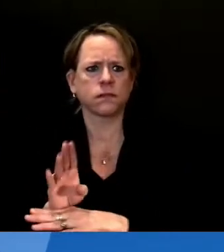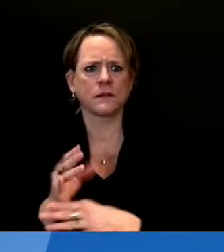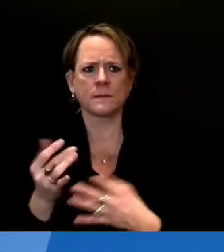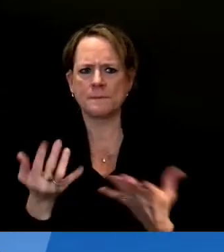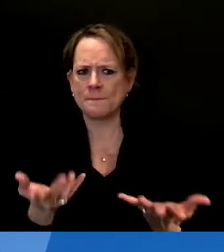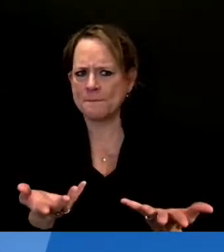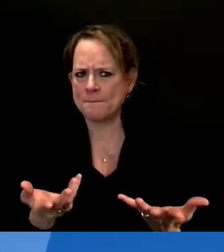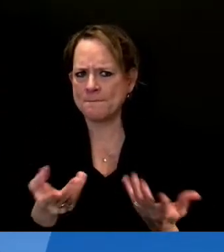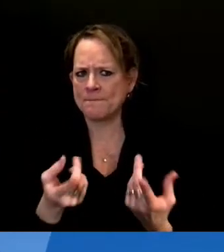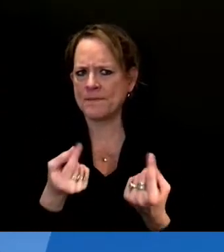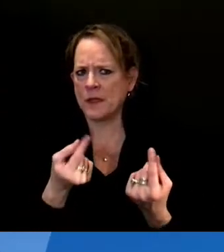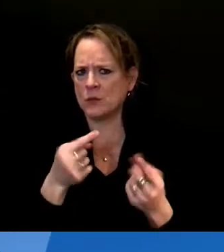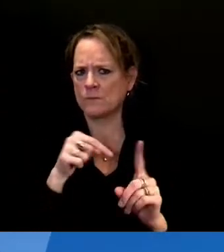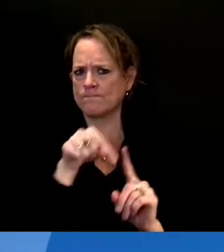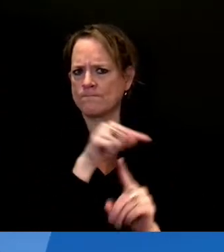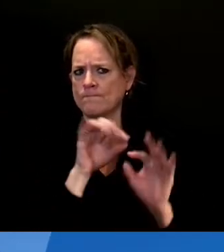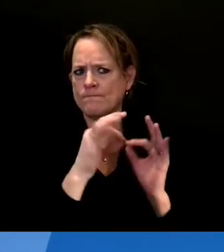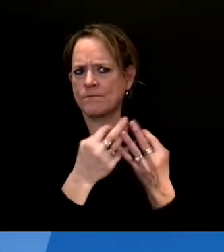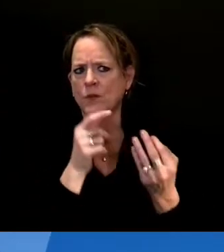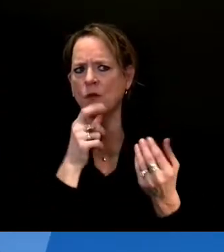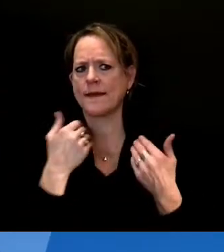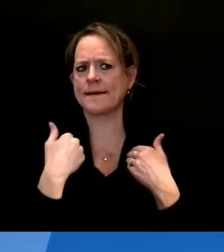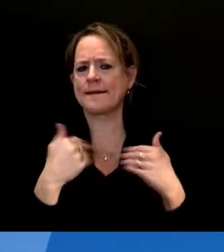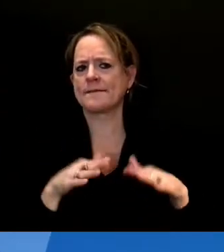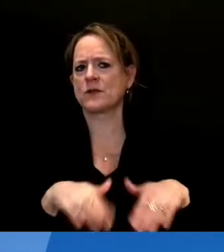for that age group?